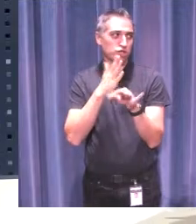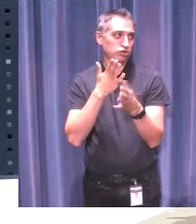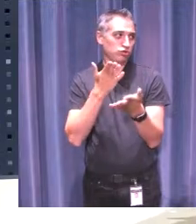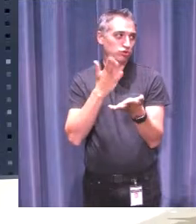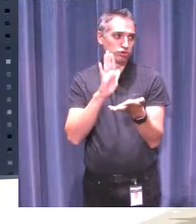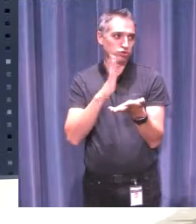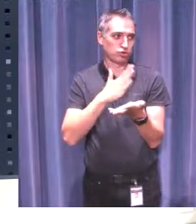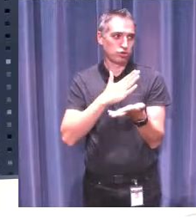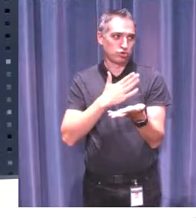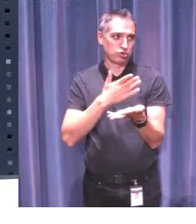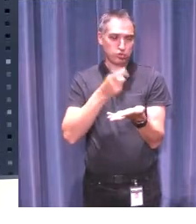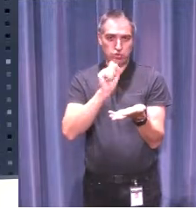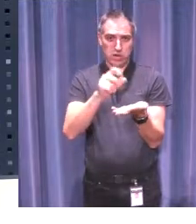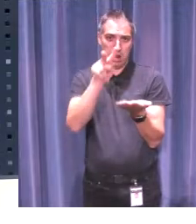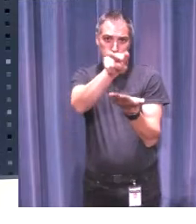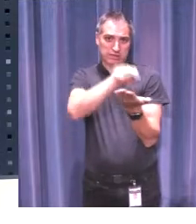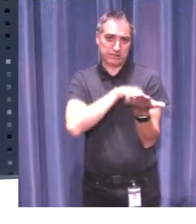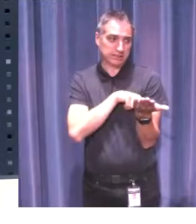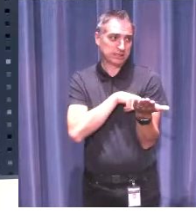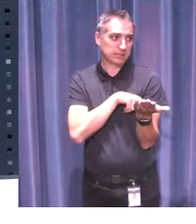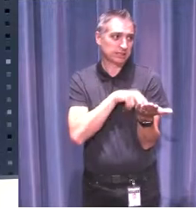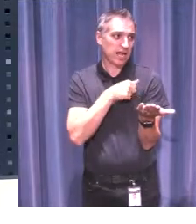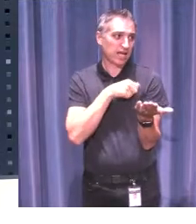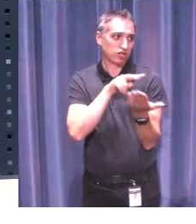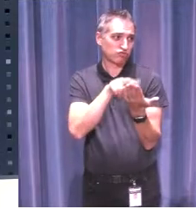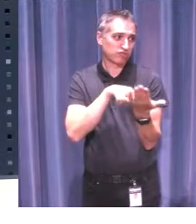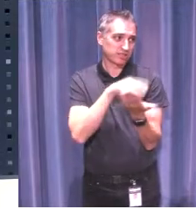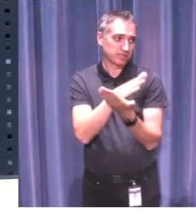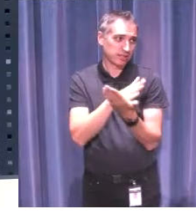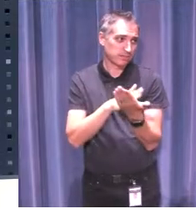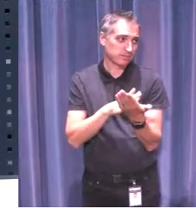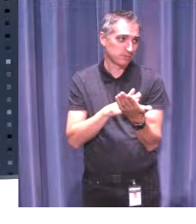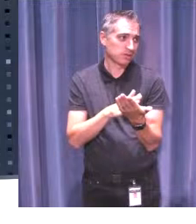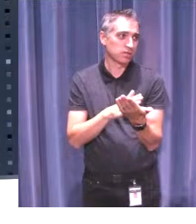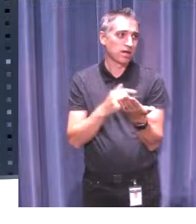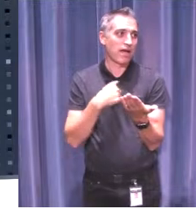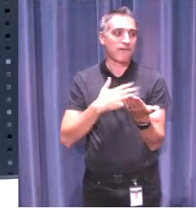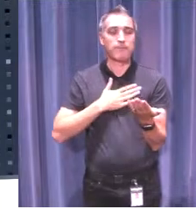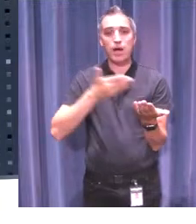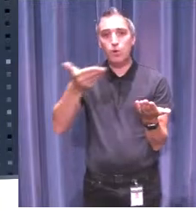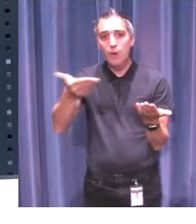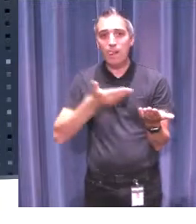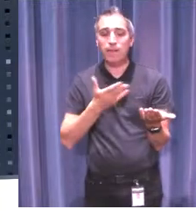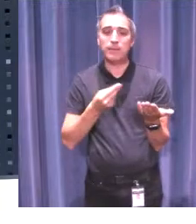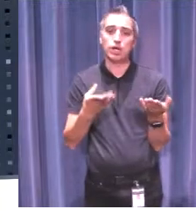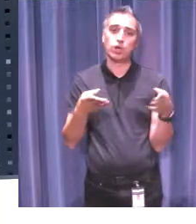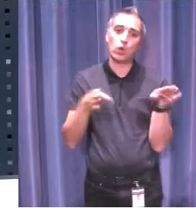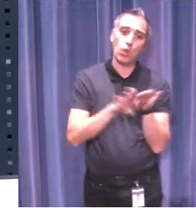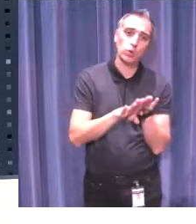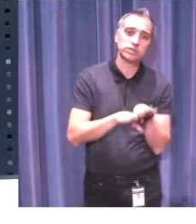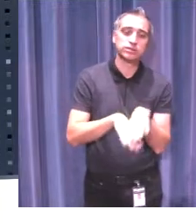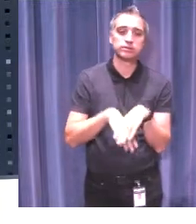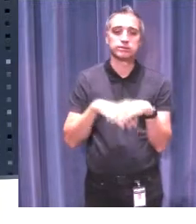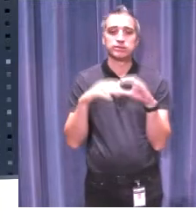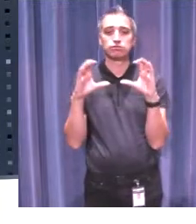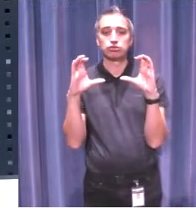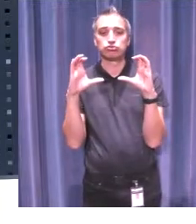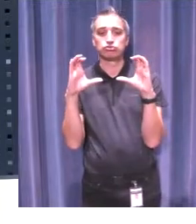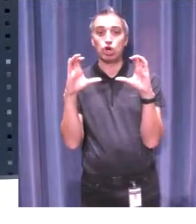like, that are important. I can read some to you. So I have my welcome and my closing: